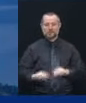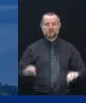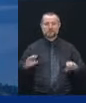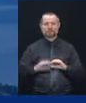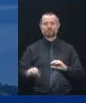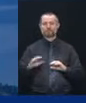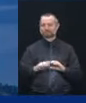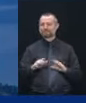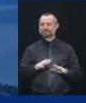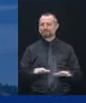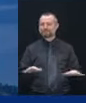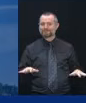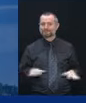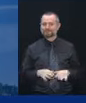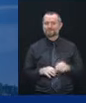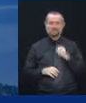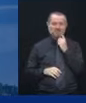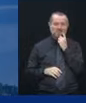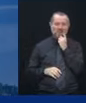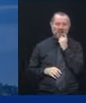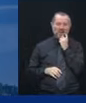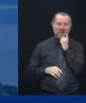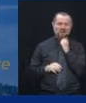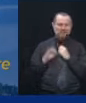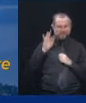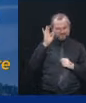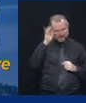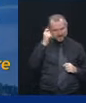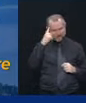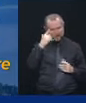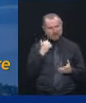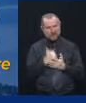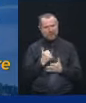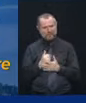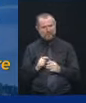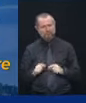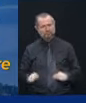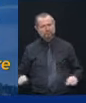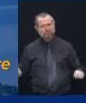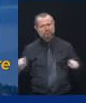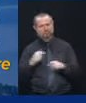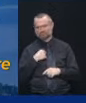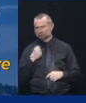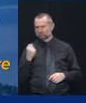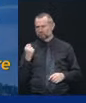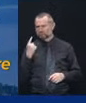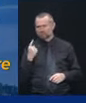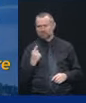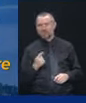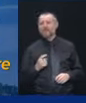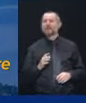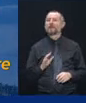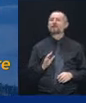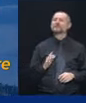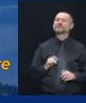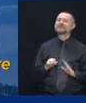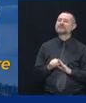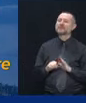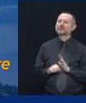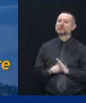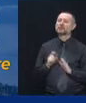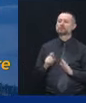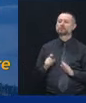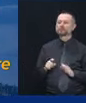point is, I know the federal government wants to help many sources, but provide the state with